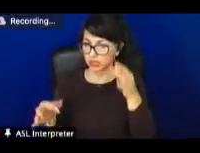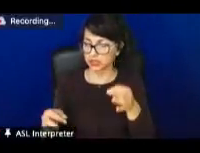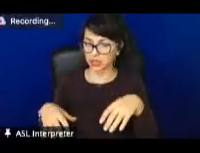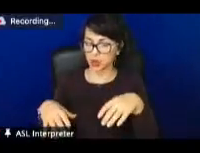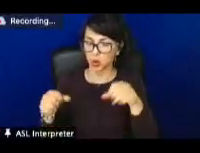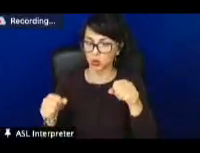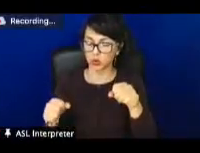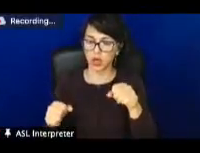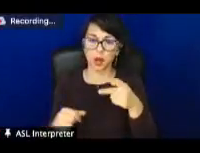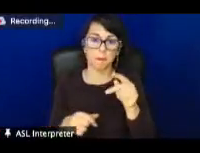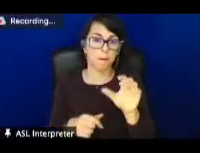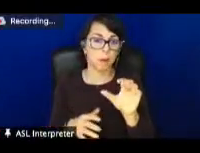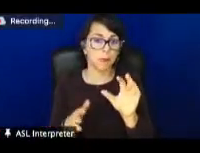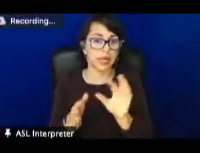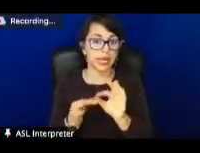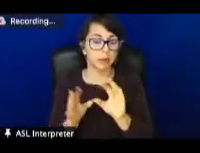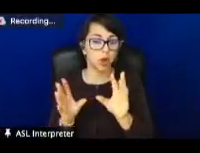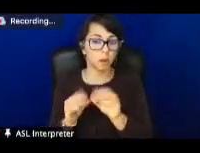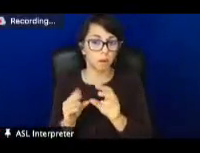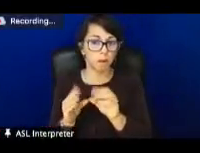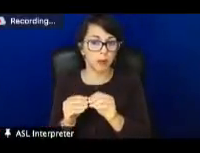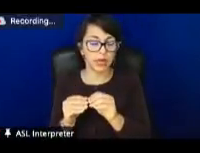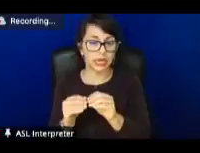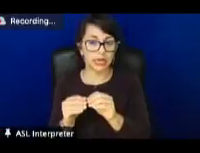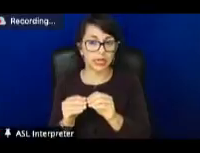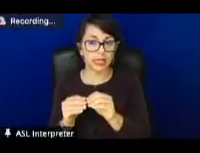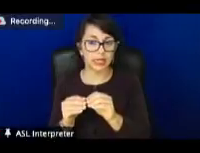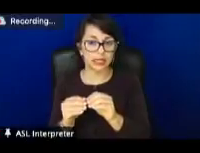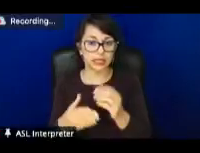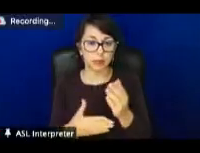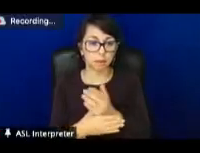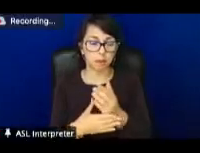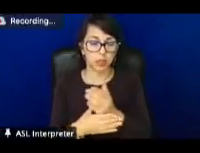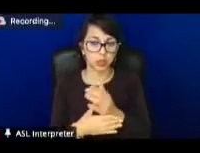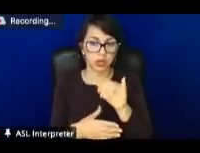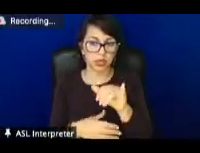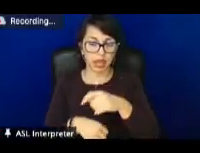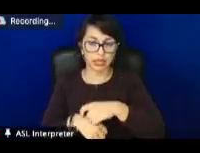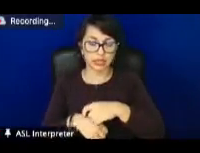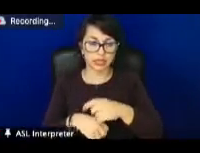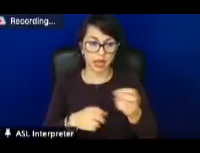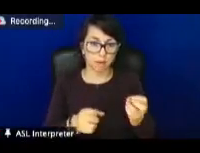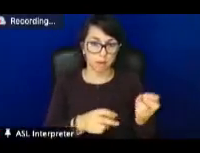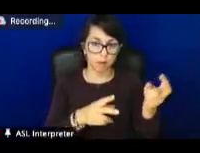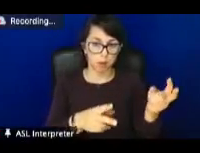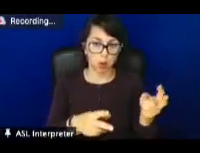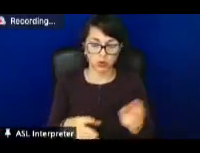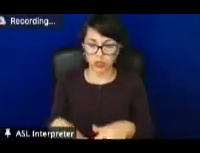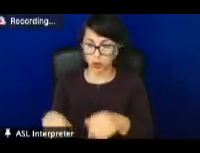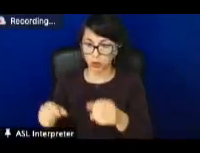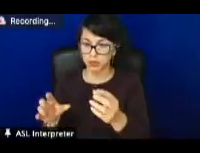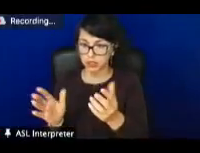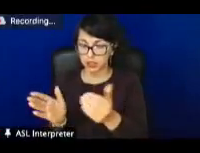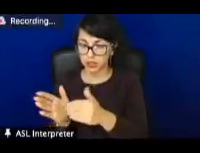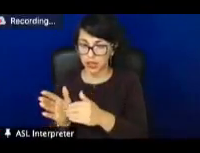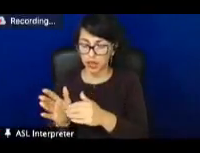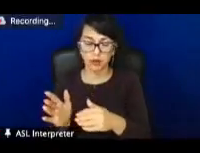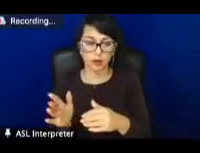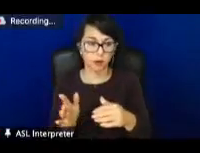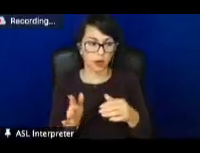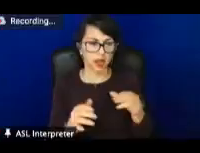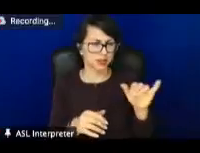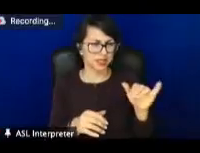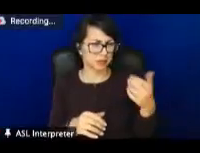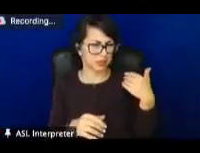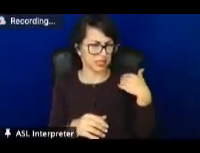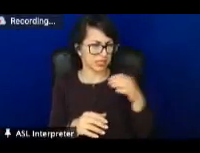input meetings in between that time frame, and if they were actually similar to what our COI meetings were. So I was going to ask